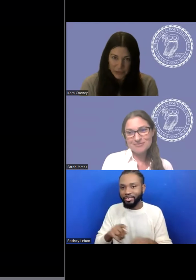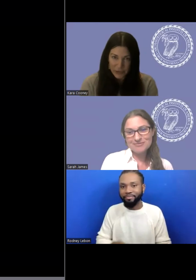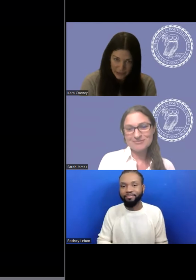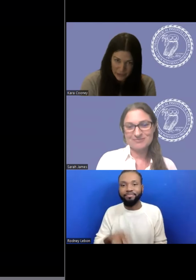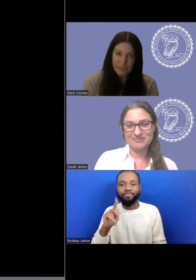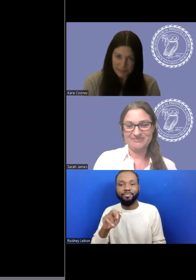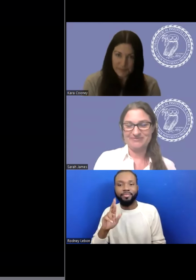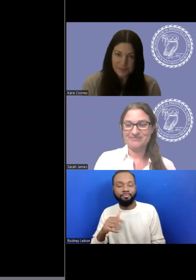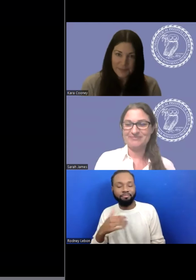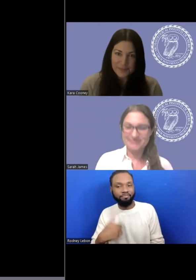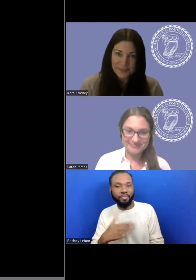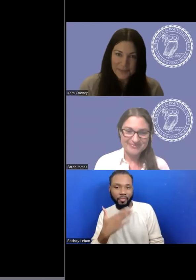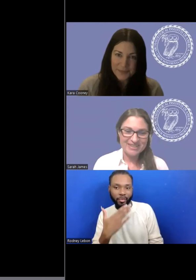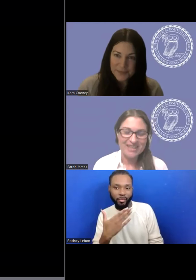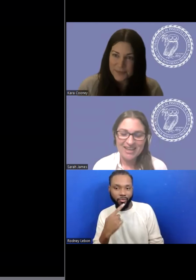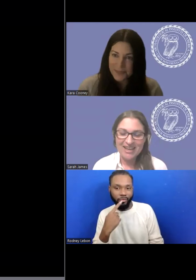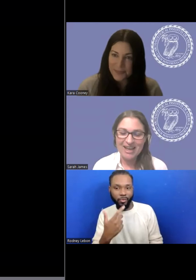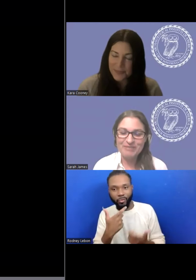and giving your